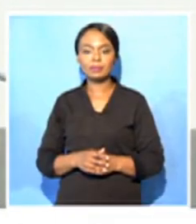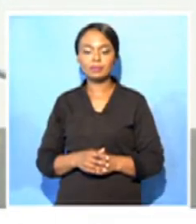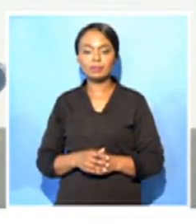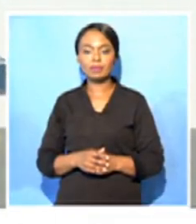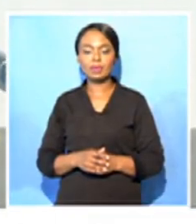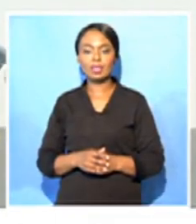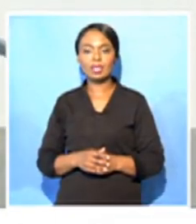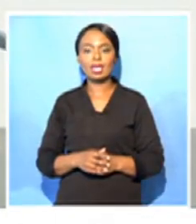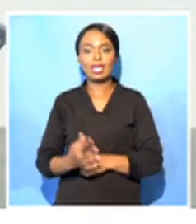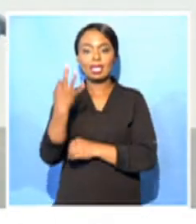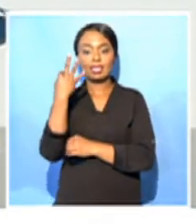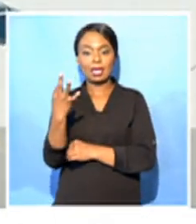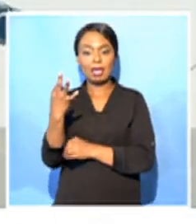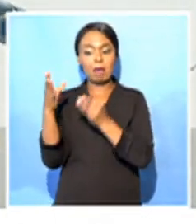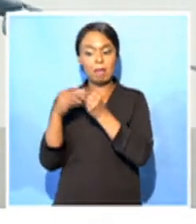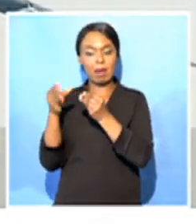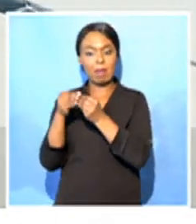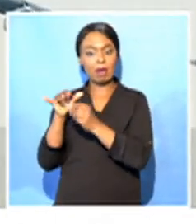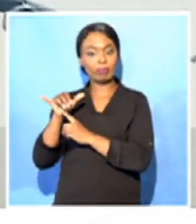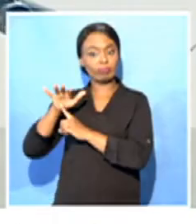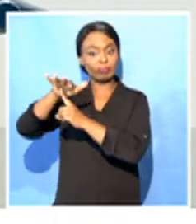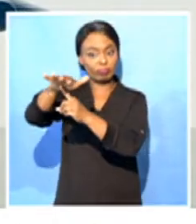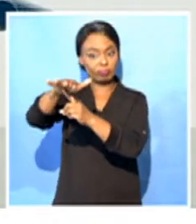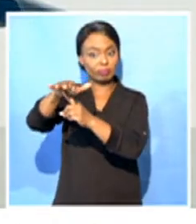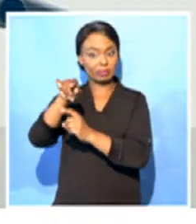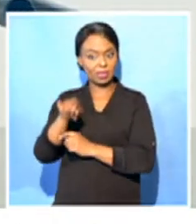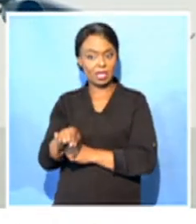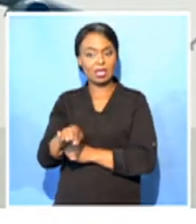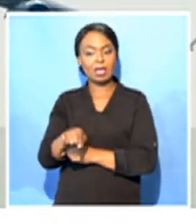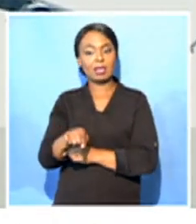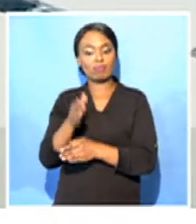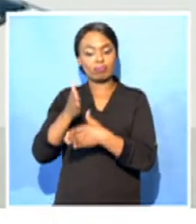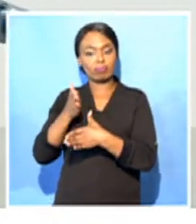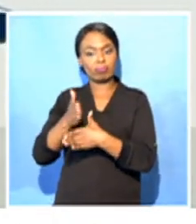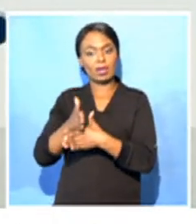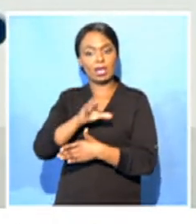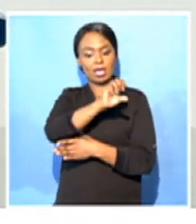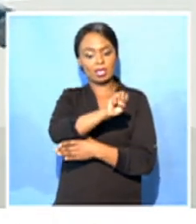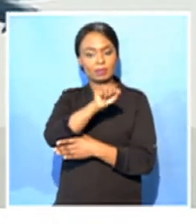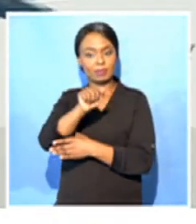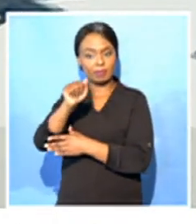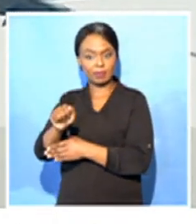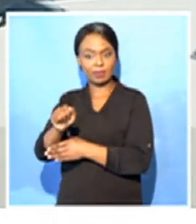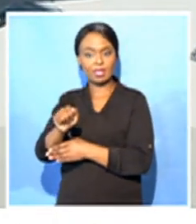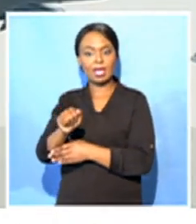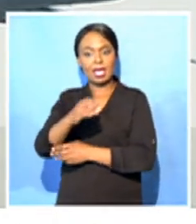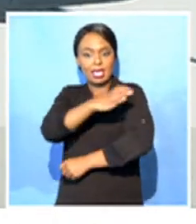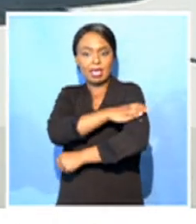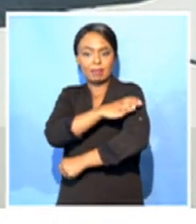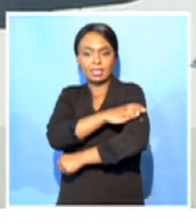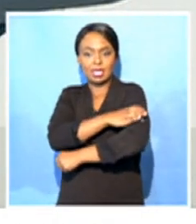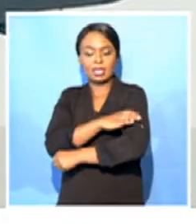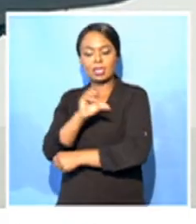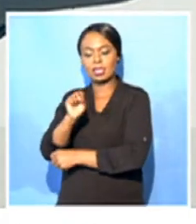The 3 crew members who previously served in the South African Air Force, Captain Steenkamp was previously an Air